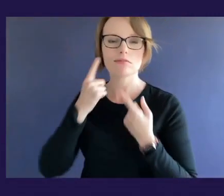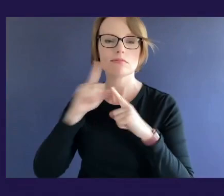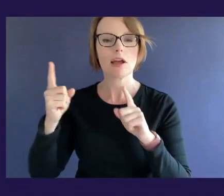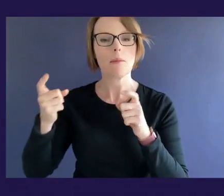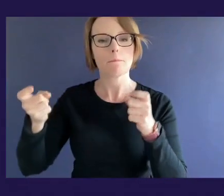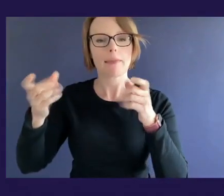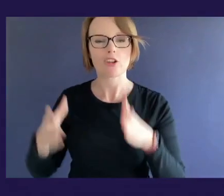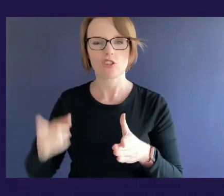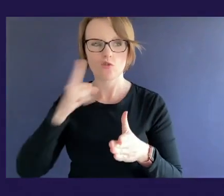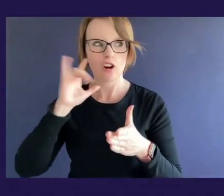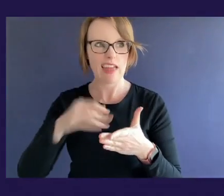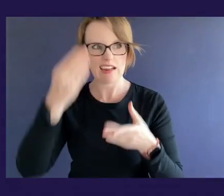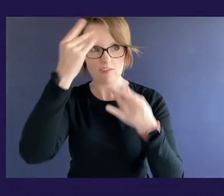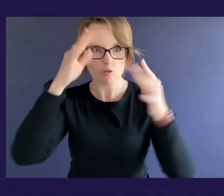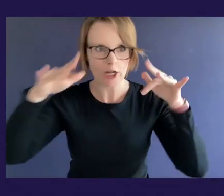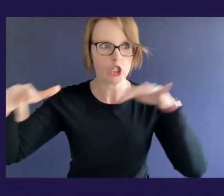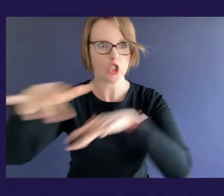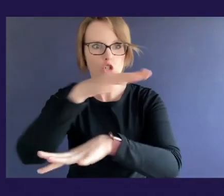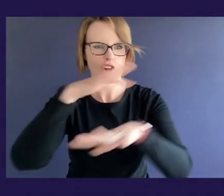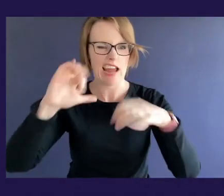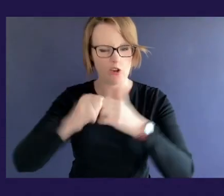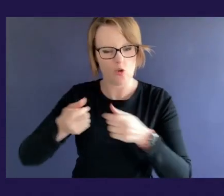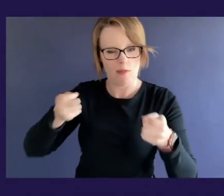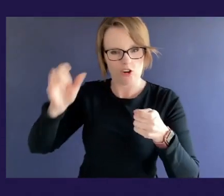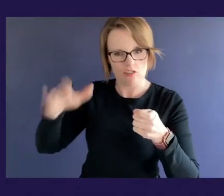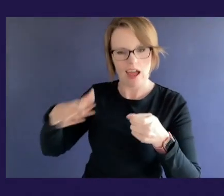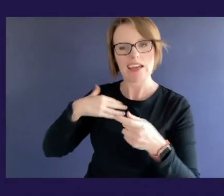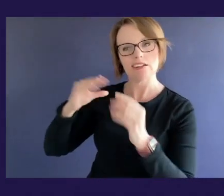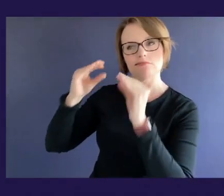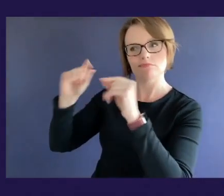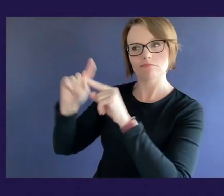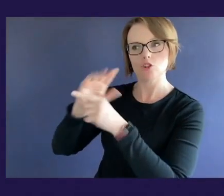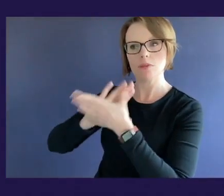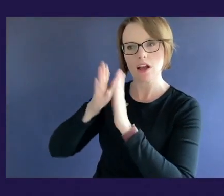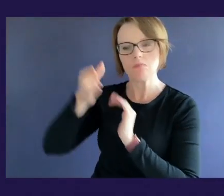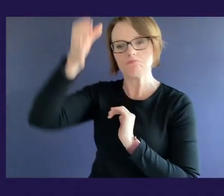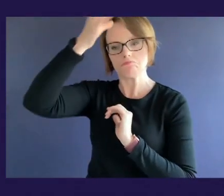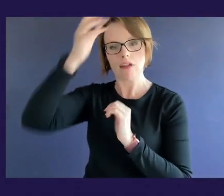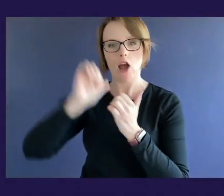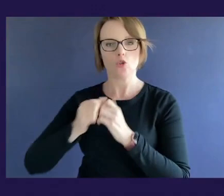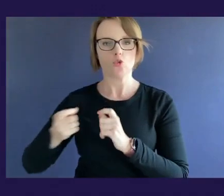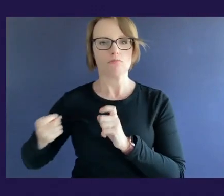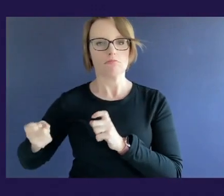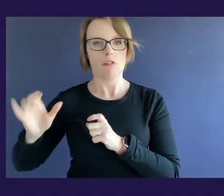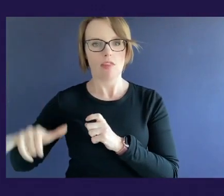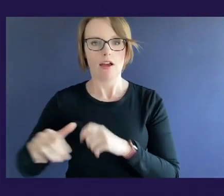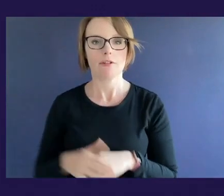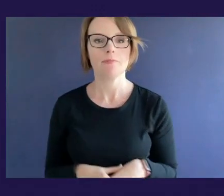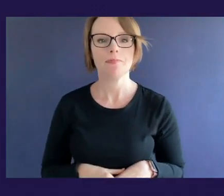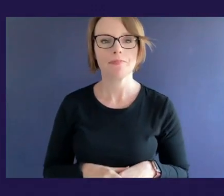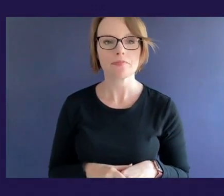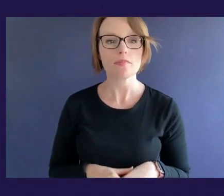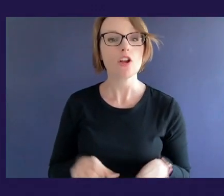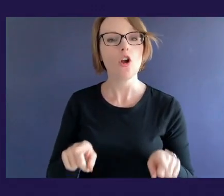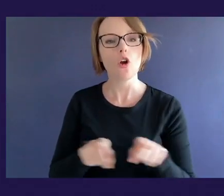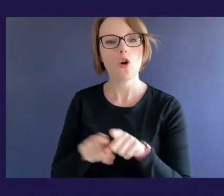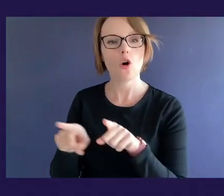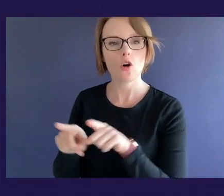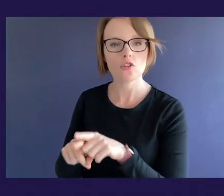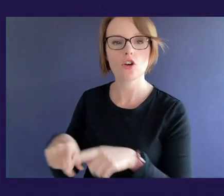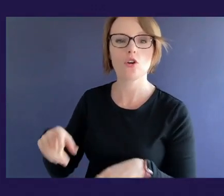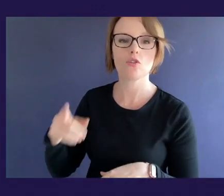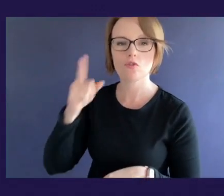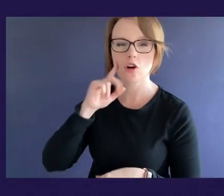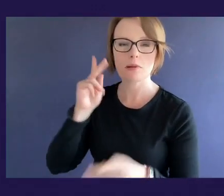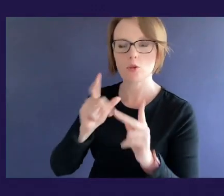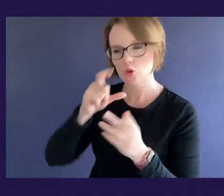infodemics. And then we also had resources for those involved in infodemic research or infodemiology.